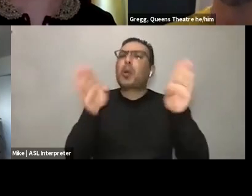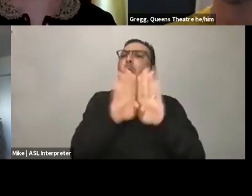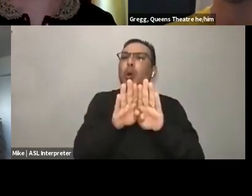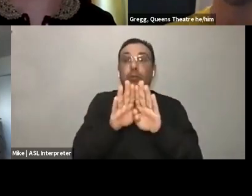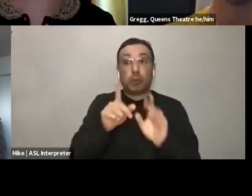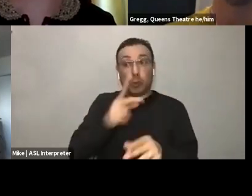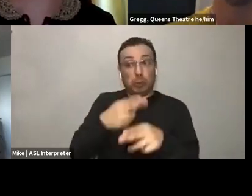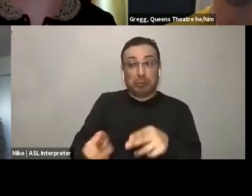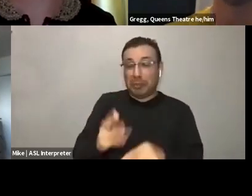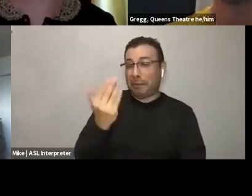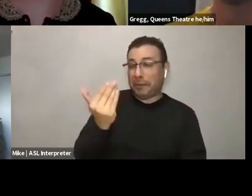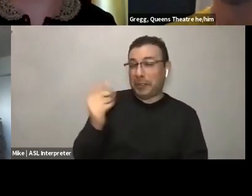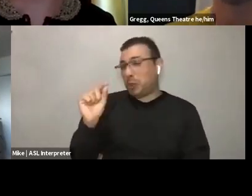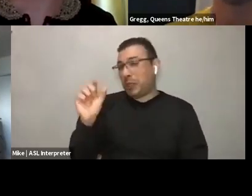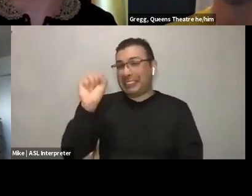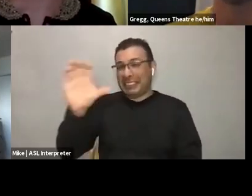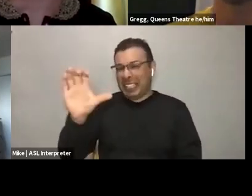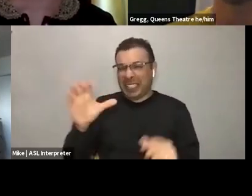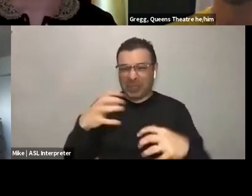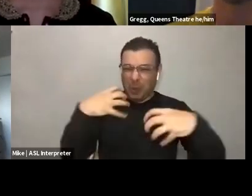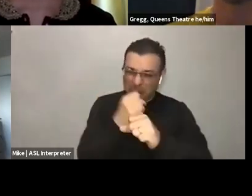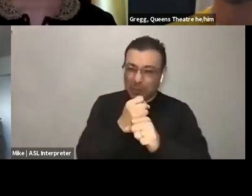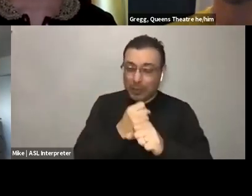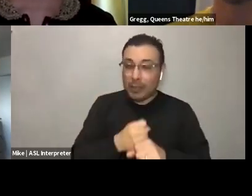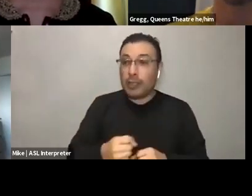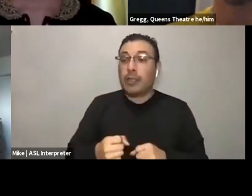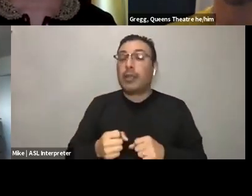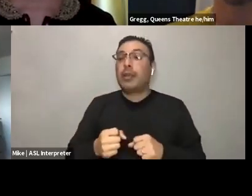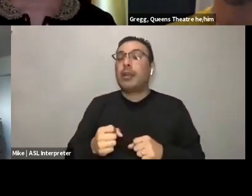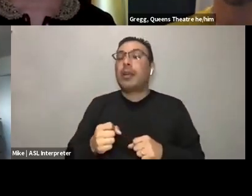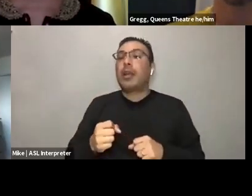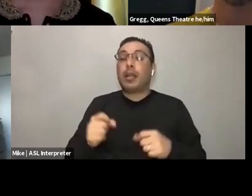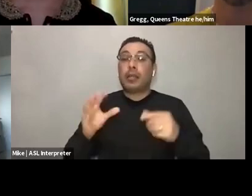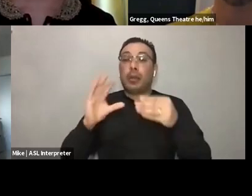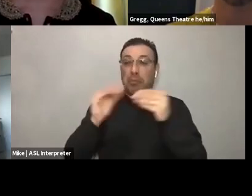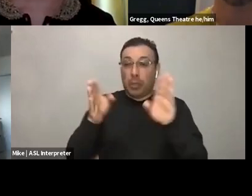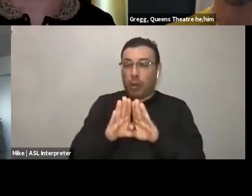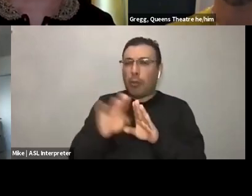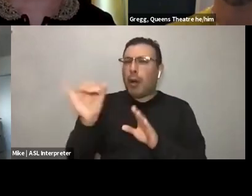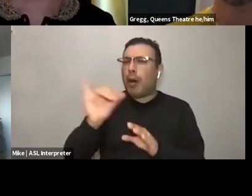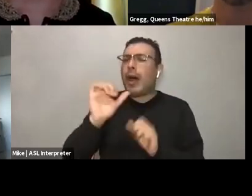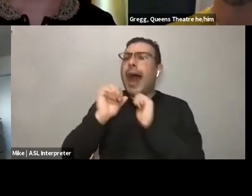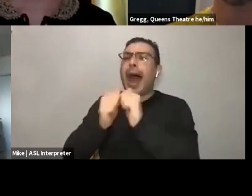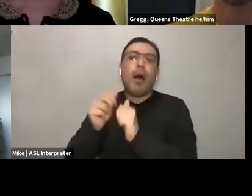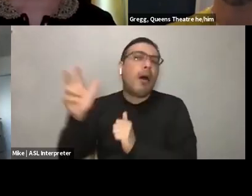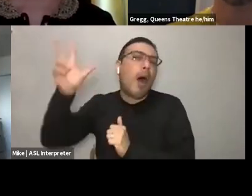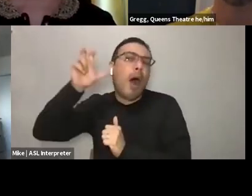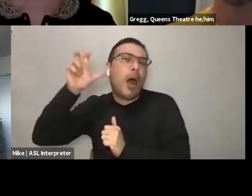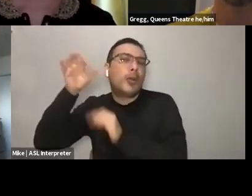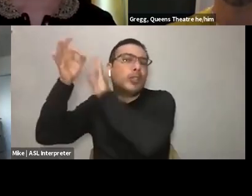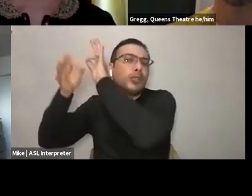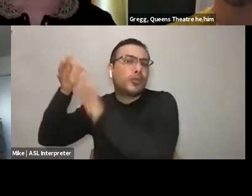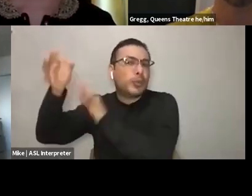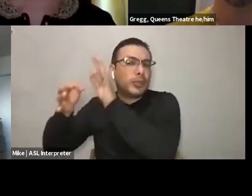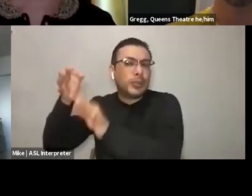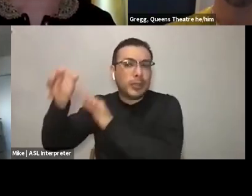brief, 15, 20 seconds. Um, but I want you to add to your final statement also how you provide audio description for your virtual programs, because I don't think you've